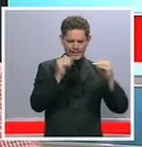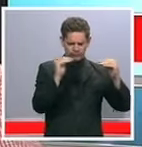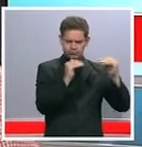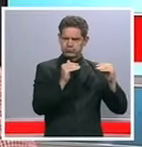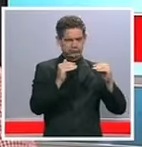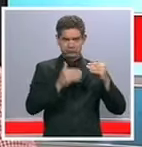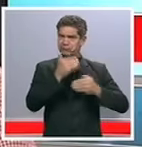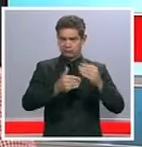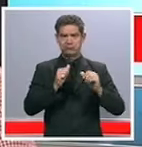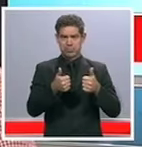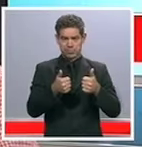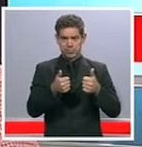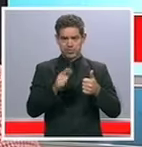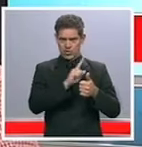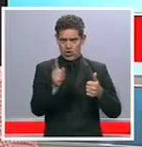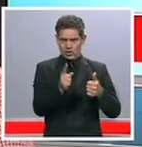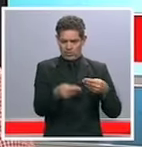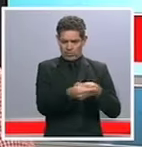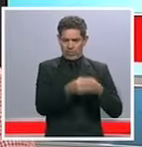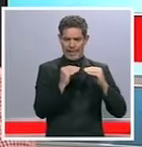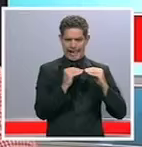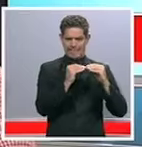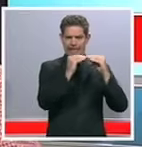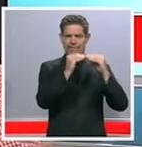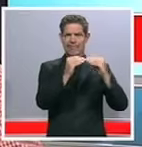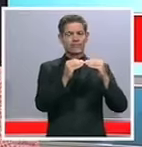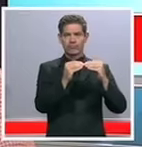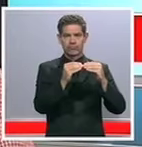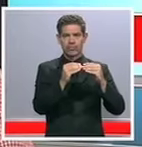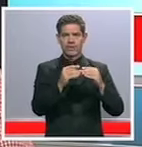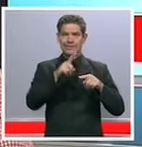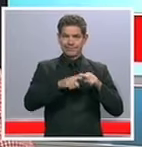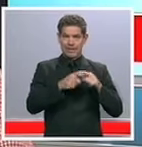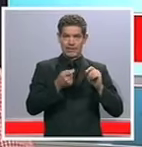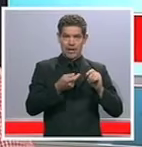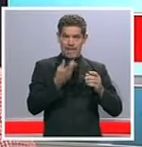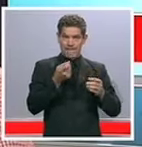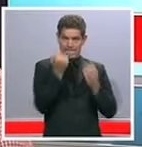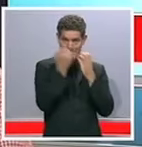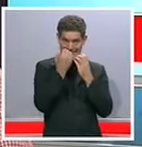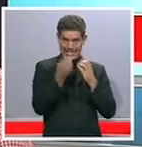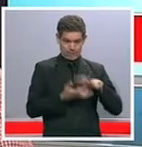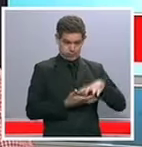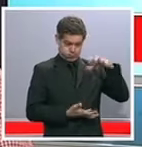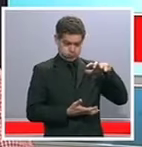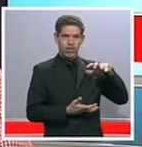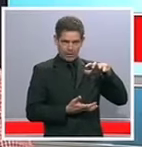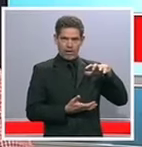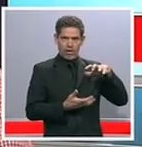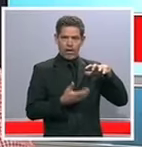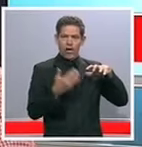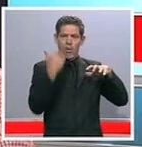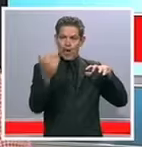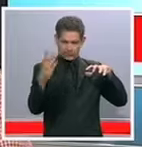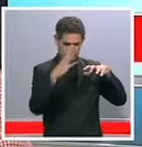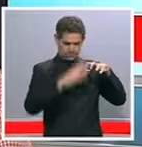price that you are seeing now is basically determined by the supply and demand, and all the current fundamentals are pointing on to